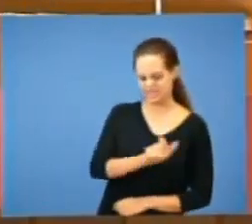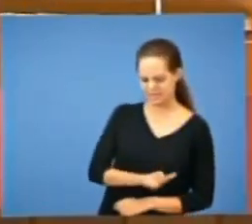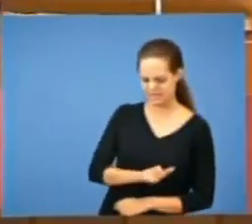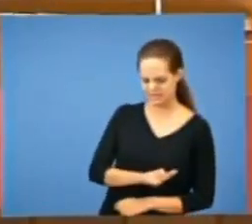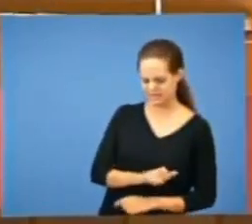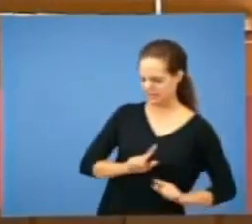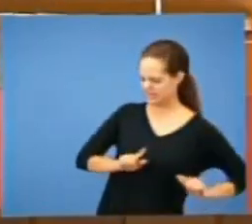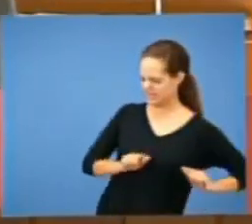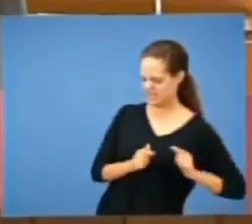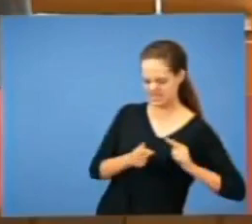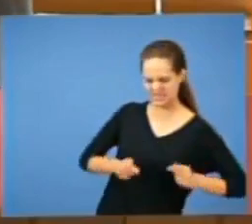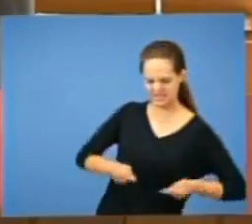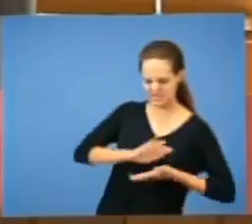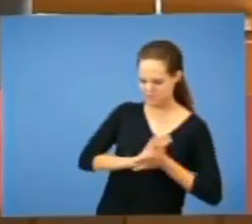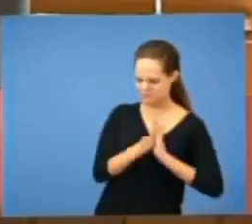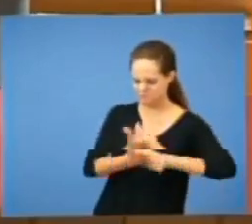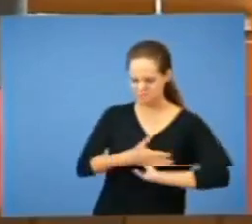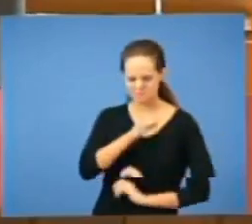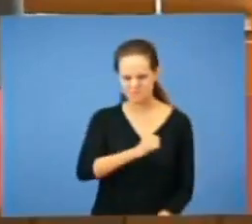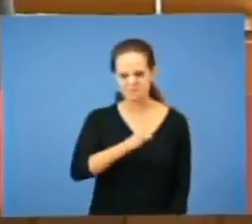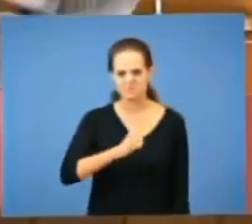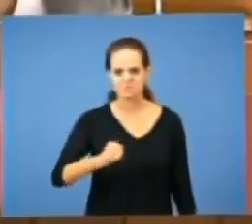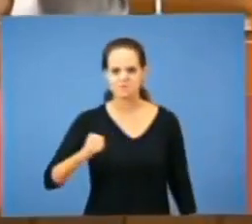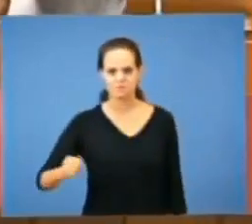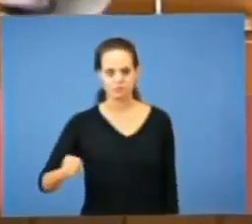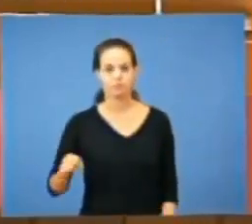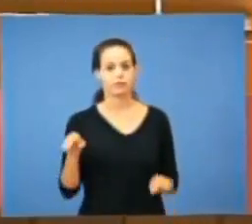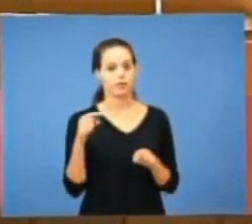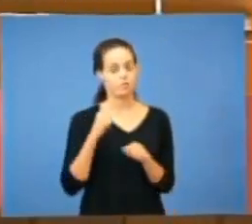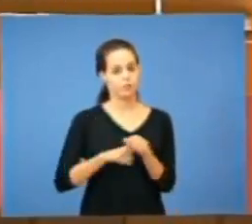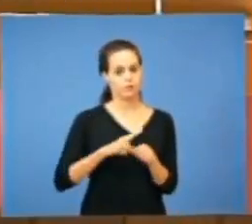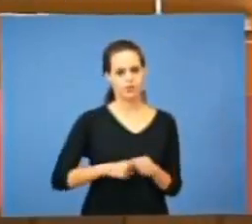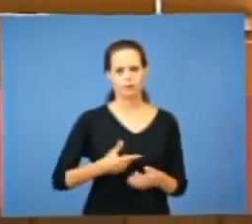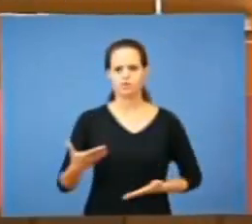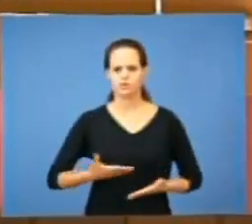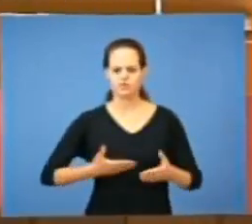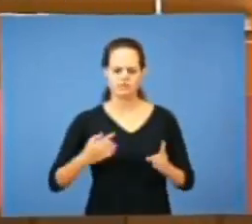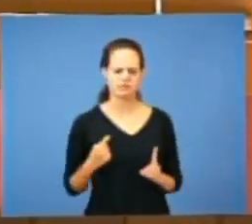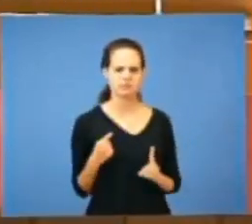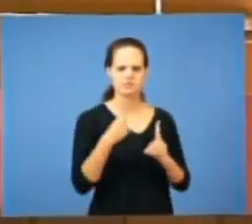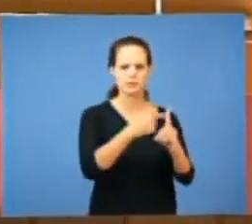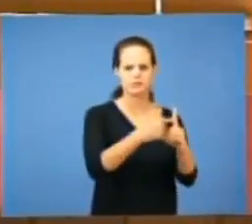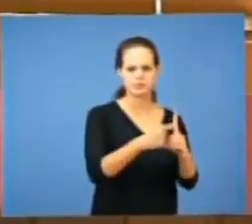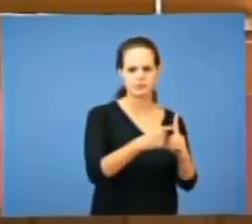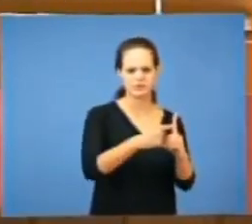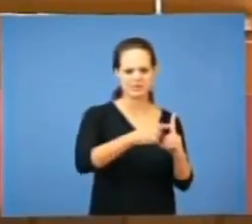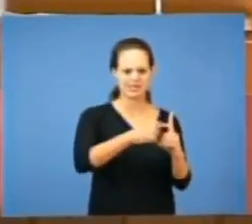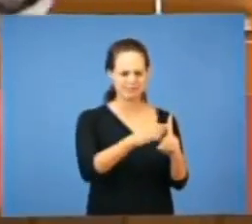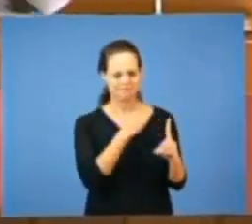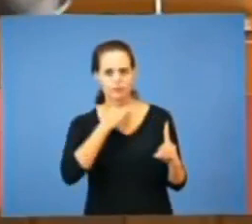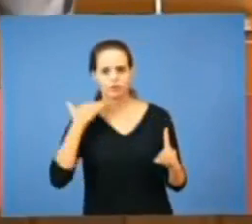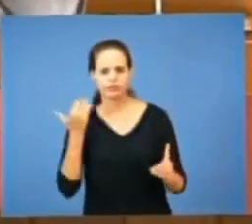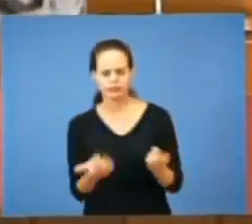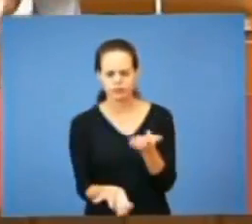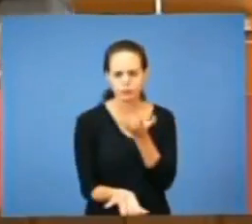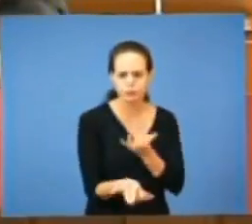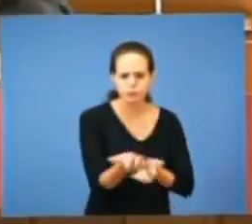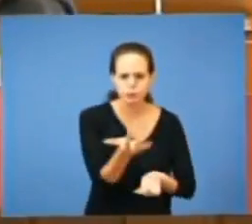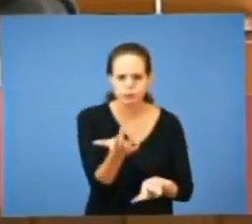expanded the gospel at that time. Because when the Christians went to the crosses, to the fire pits, and to the